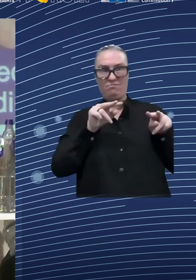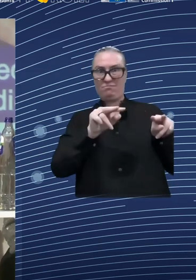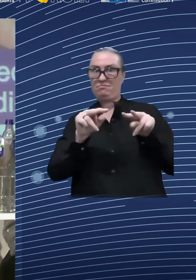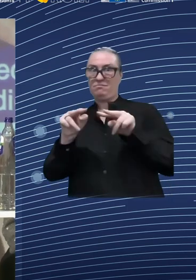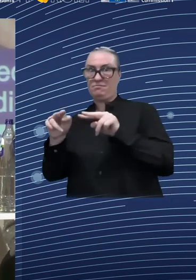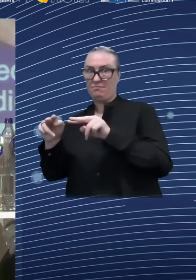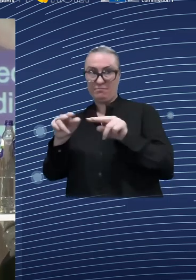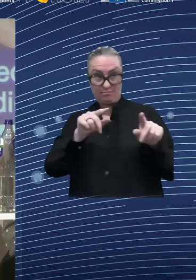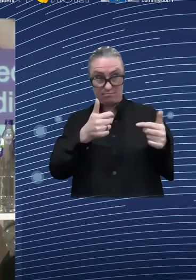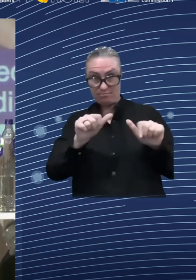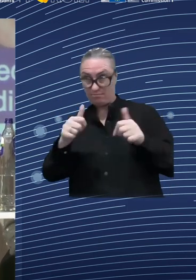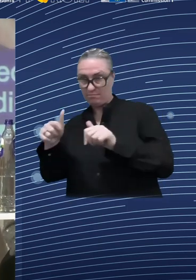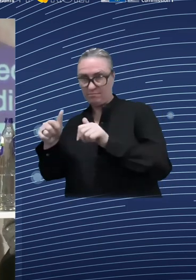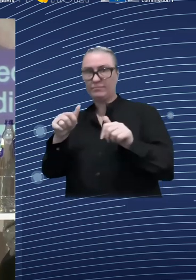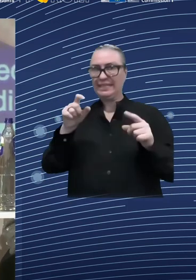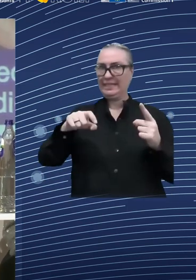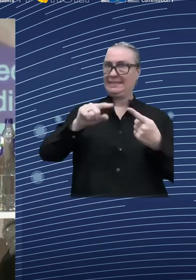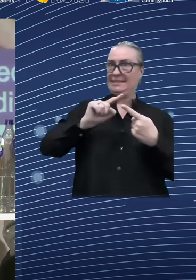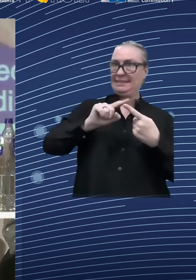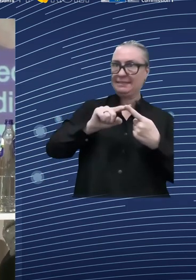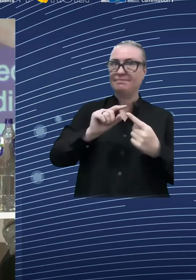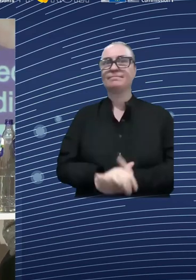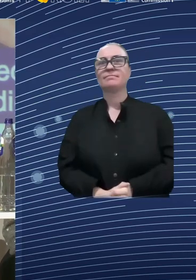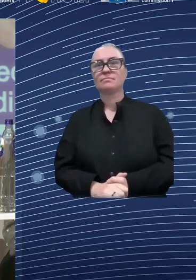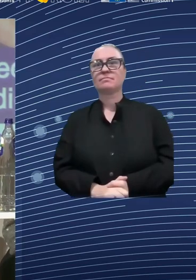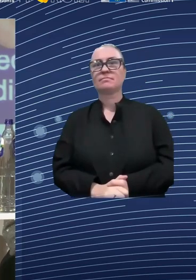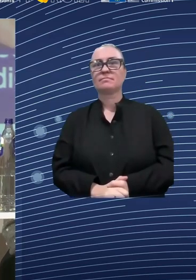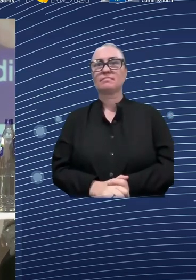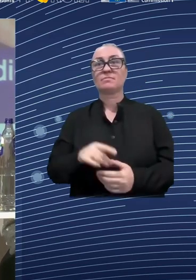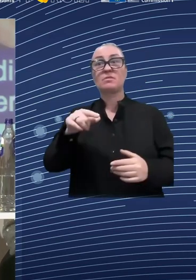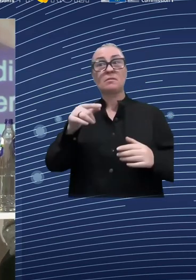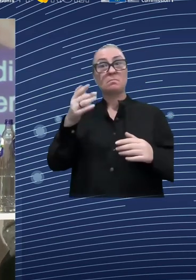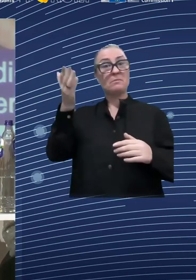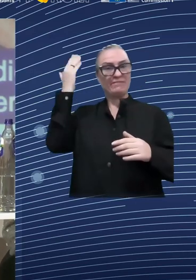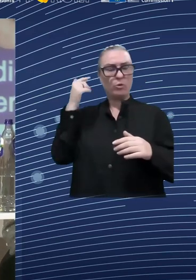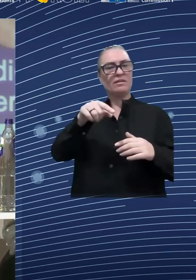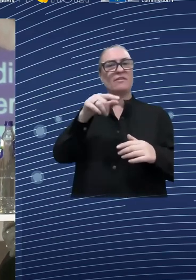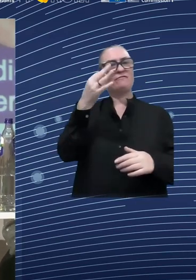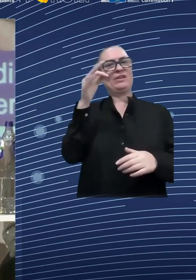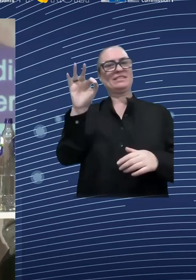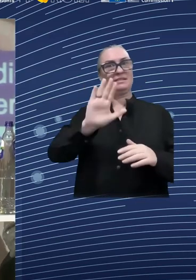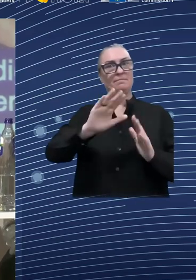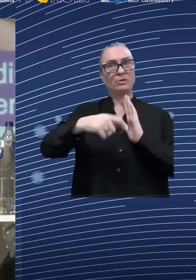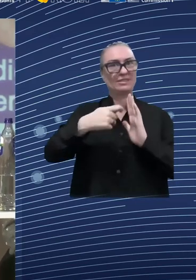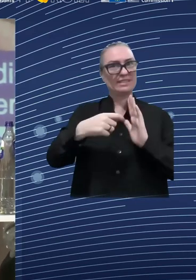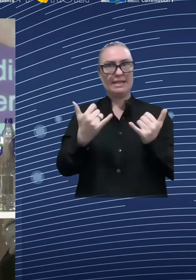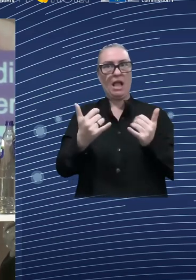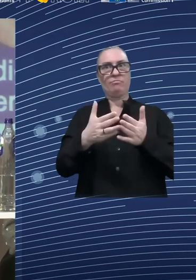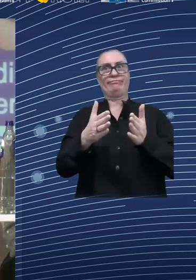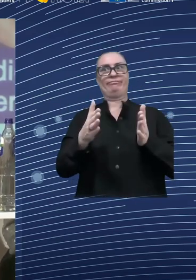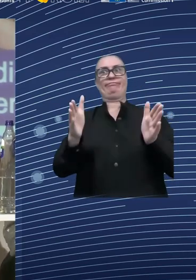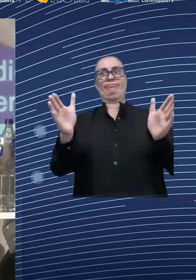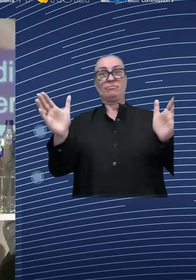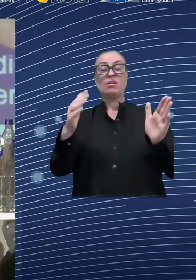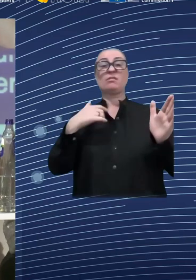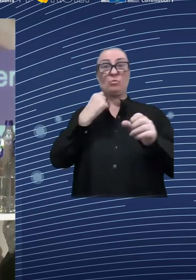Belgian government in our structure. We are proposing to other member states, we have several discussions with 5-6 member states to jump into